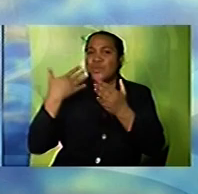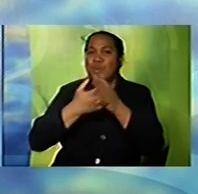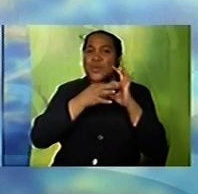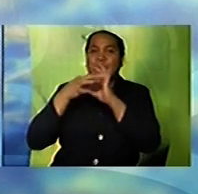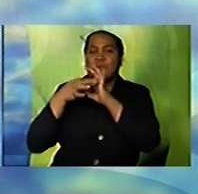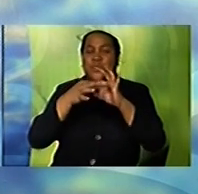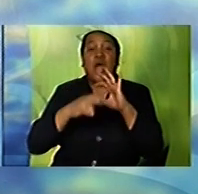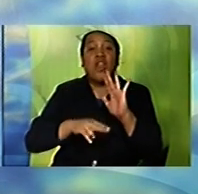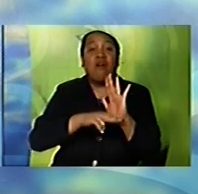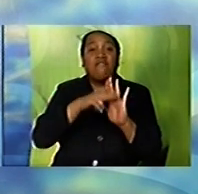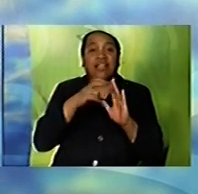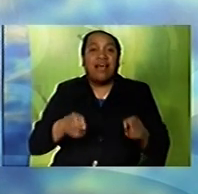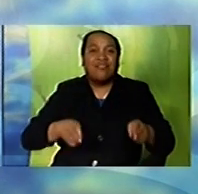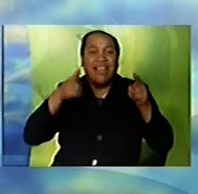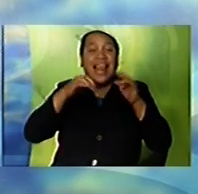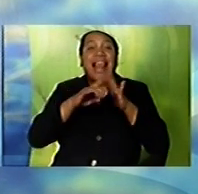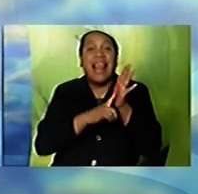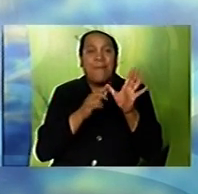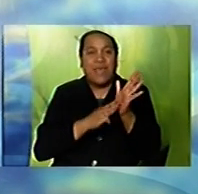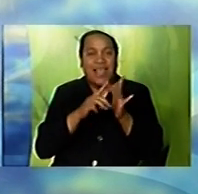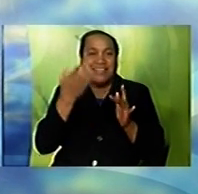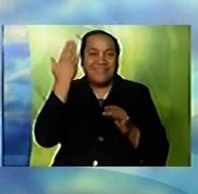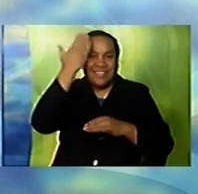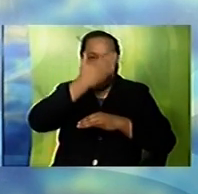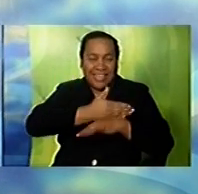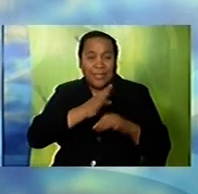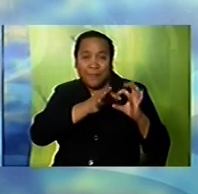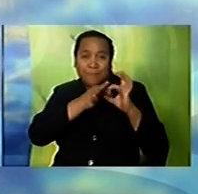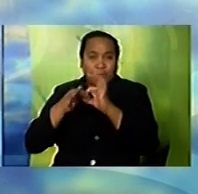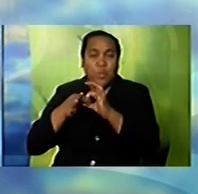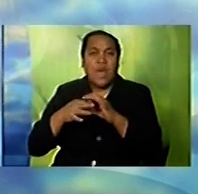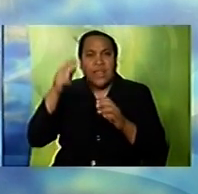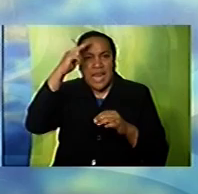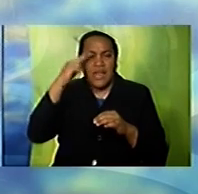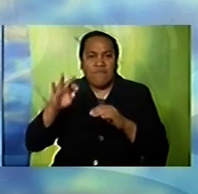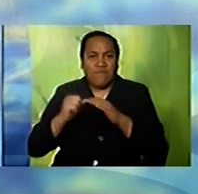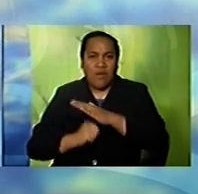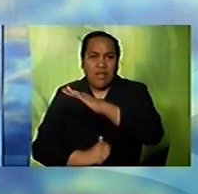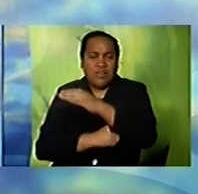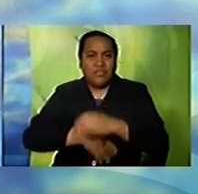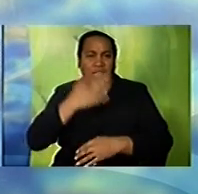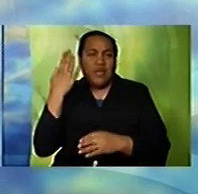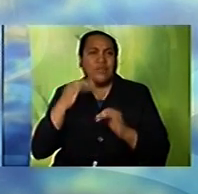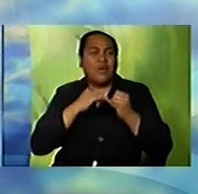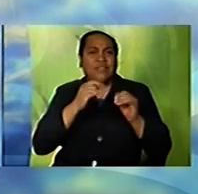in Lamy last night. It coincided with the commemoration of National Foundation Day of the Southeast Asian Republic.